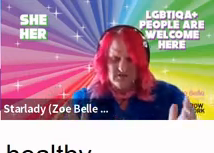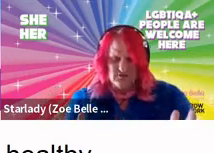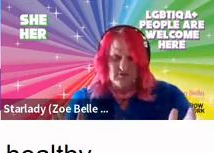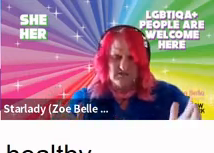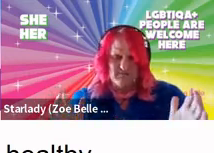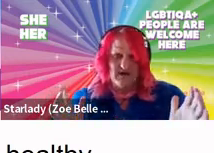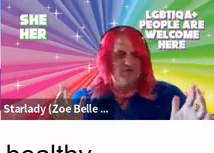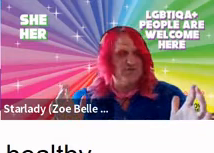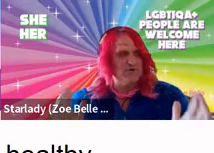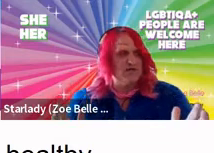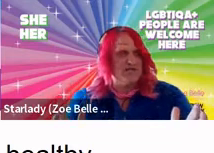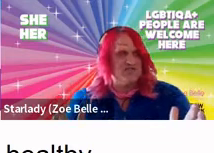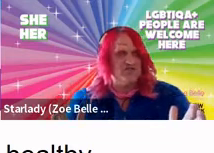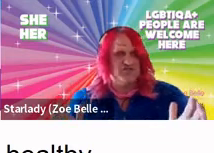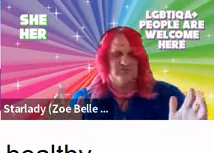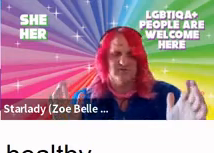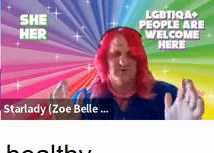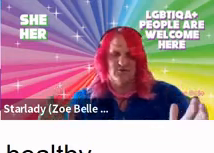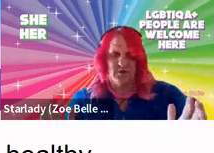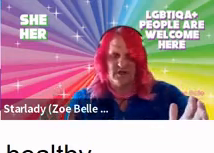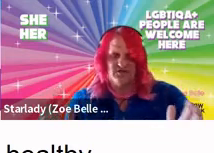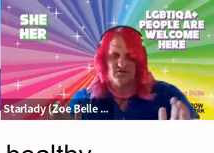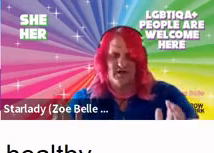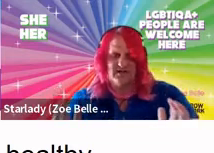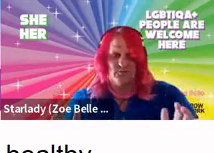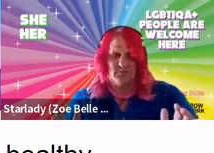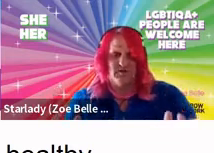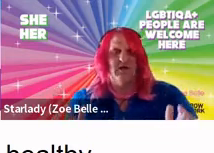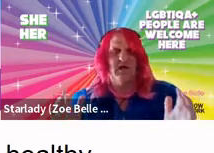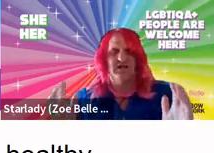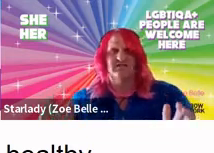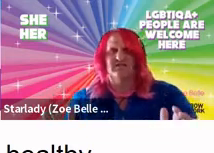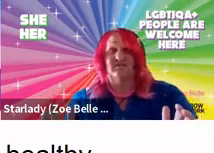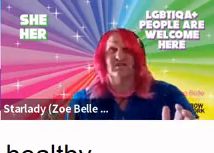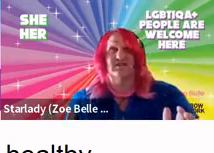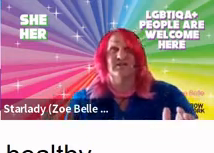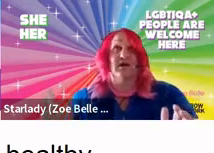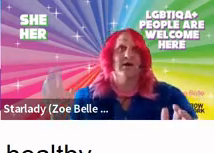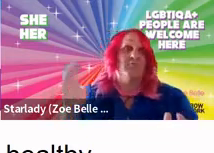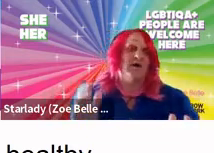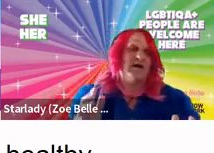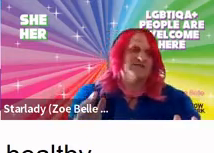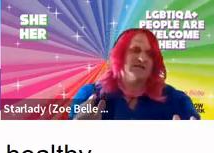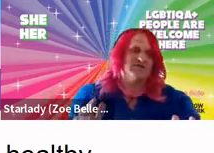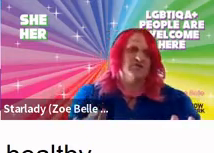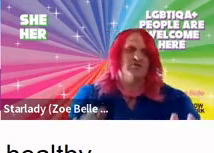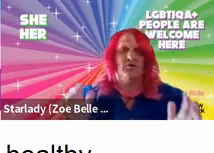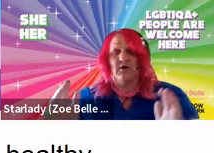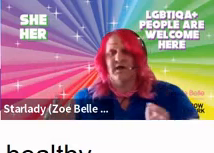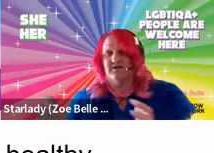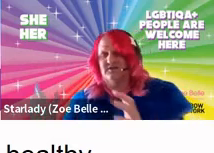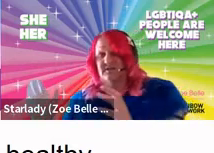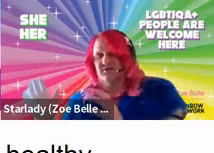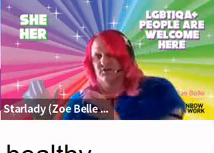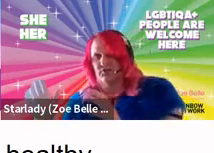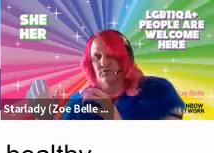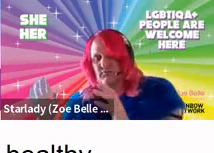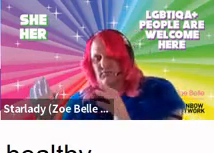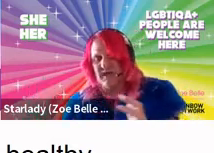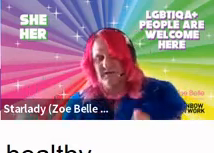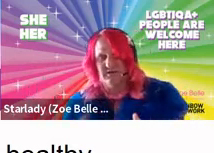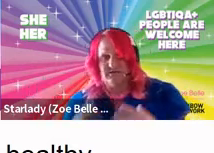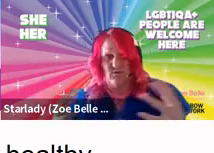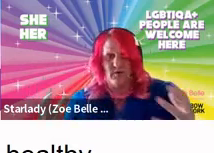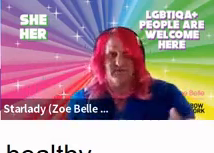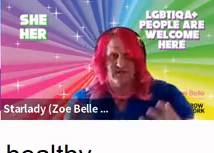transfem.com.au that talks about the relationships between trans women and cisgender, bisexual or